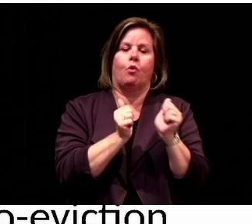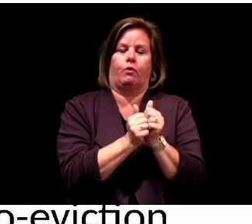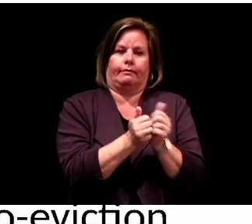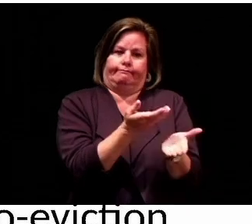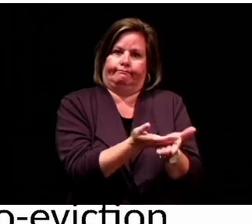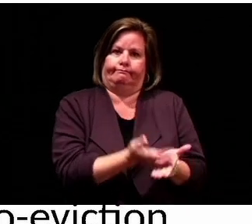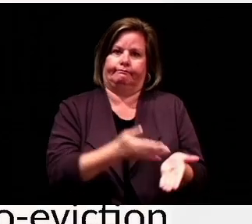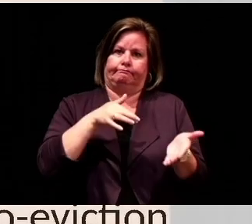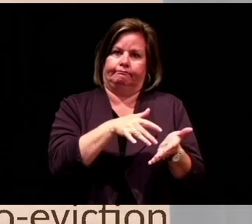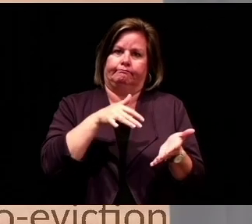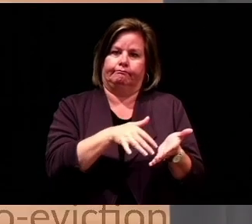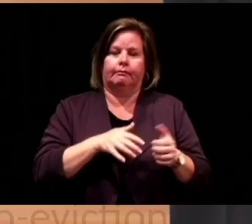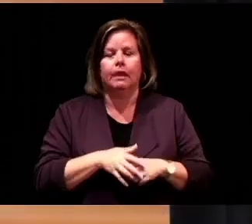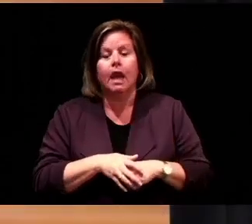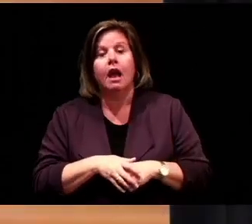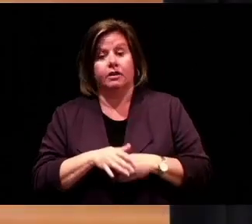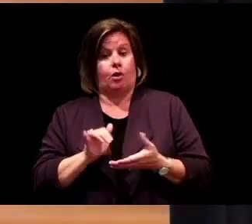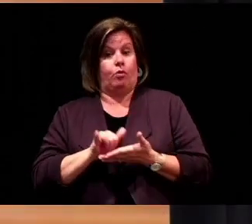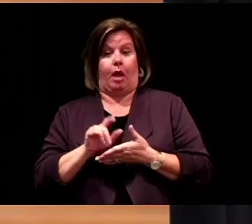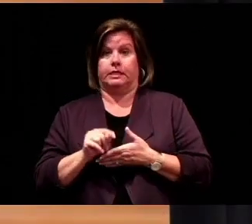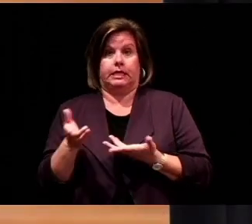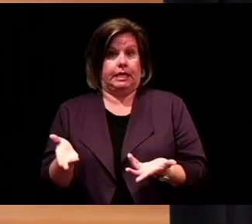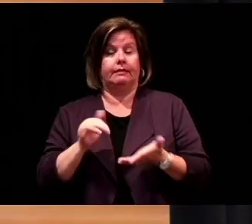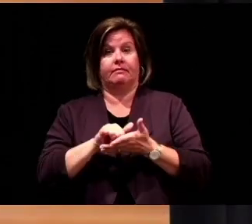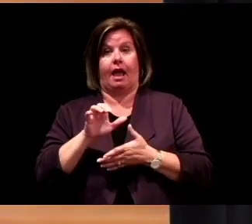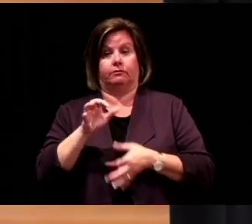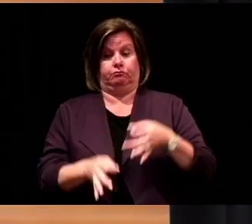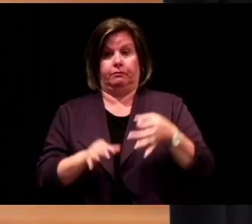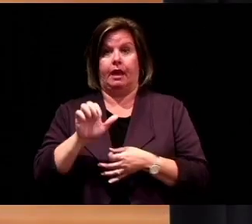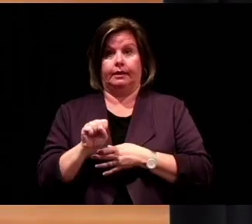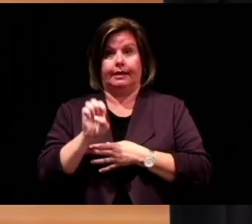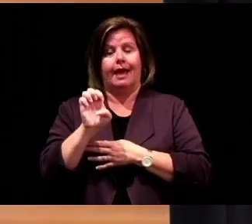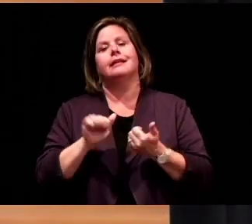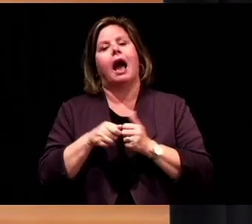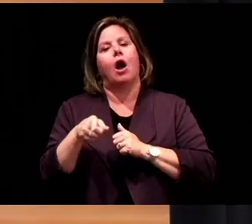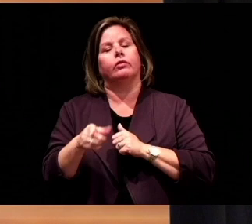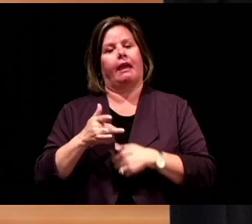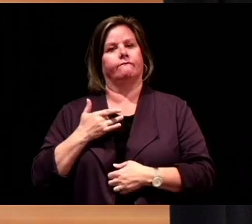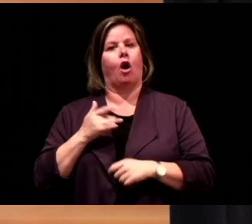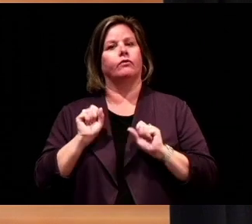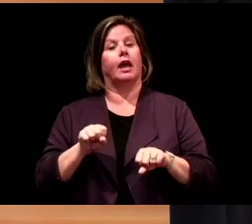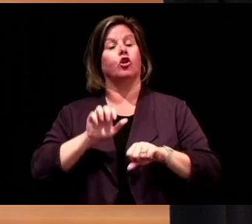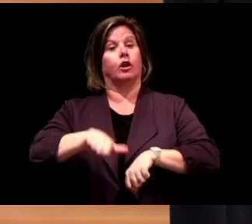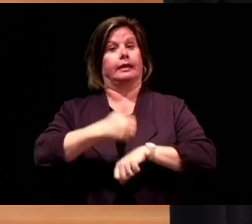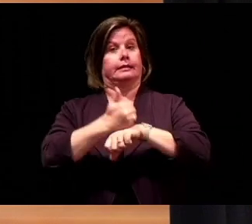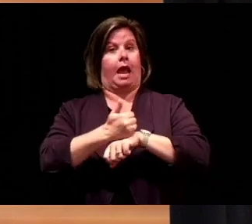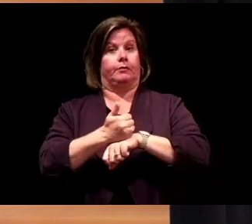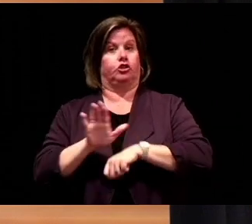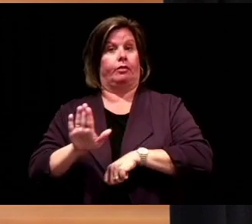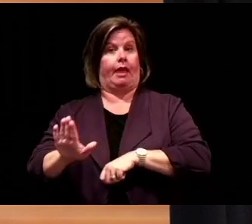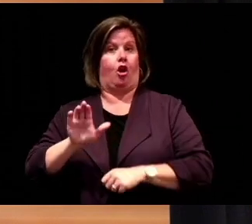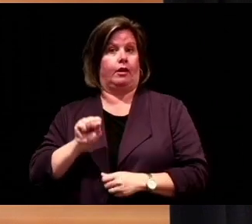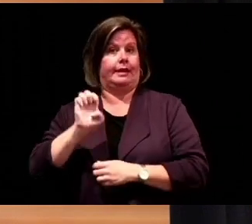screening criteria to make sure that it wasn't overbroad. So what was the one or more substantial,